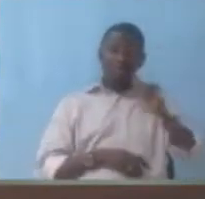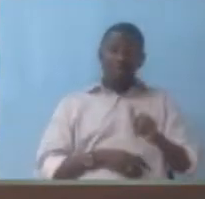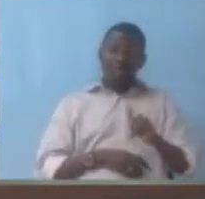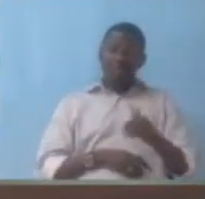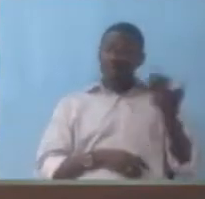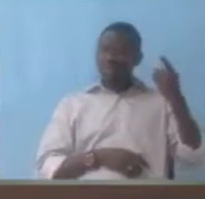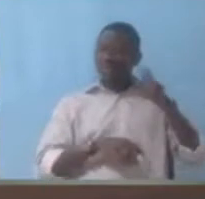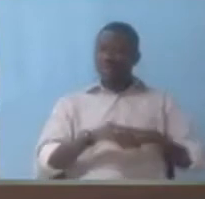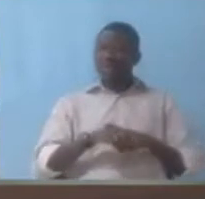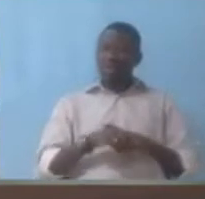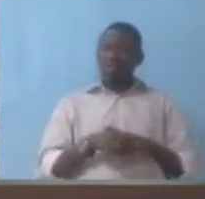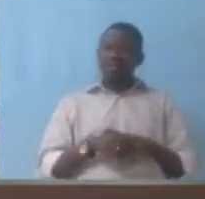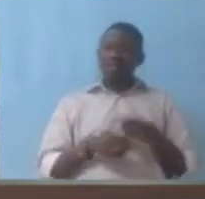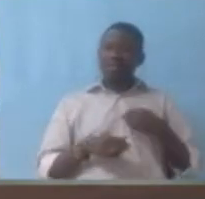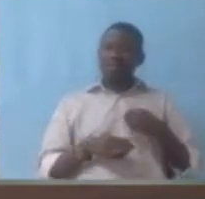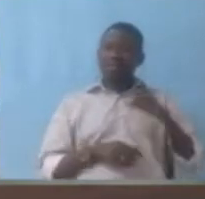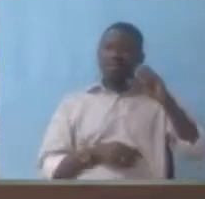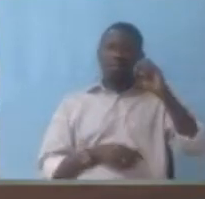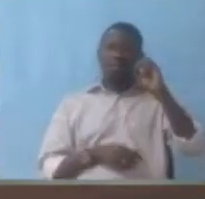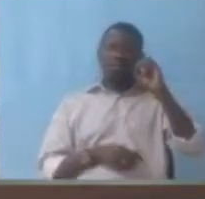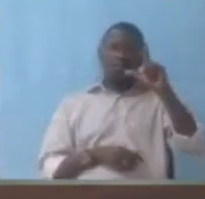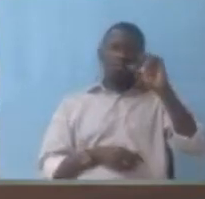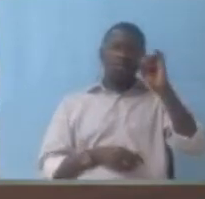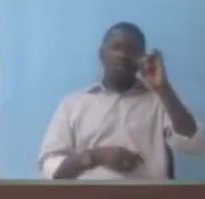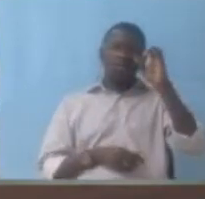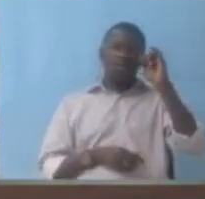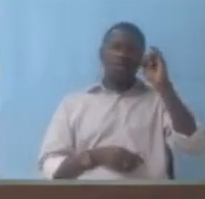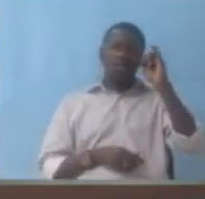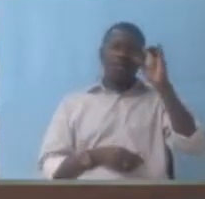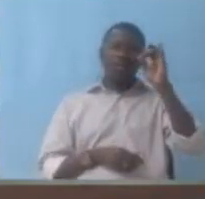For 14 years at that time, having been Solicitor General for 5 years.